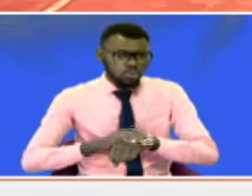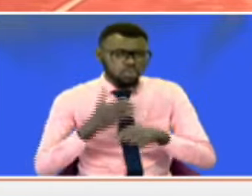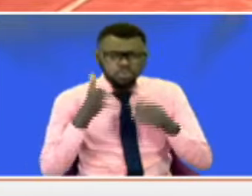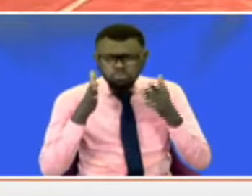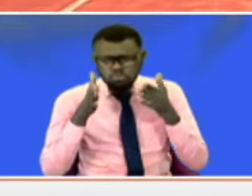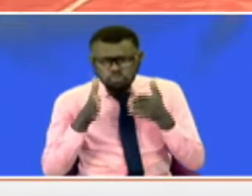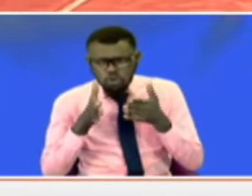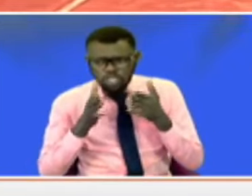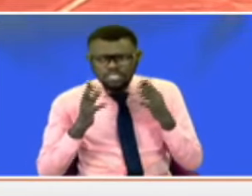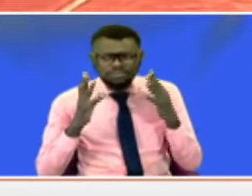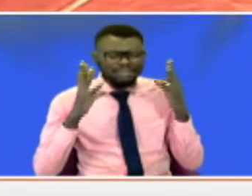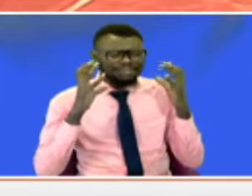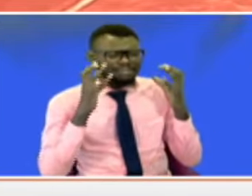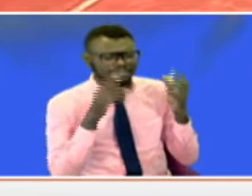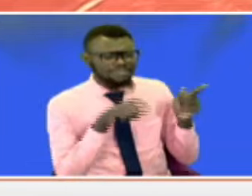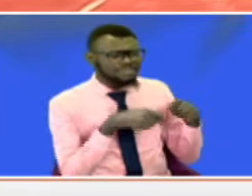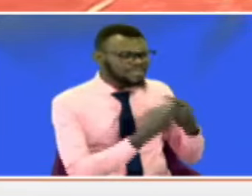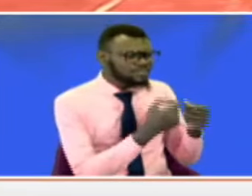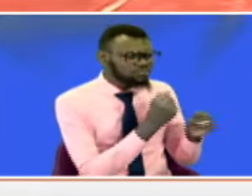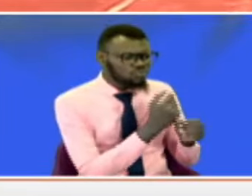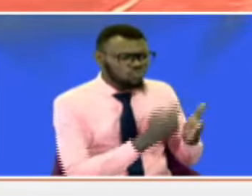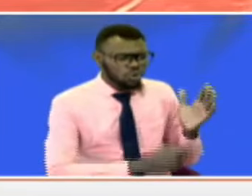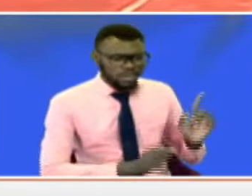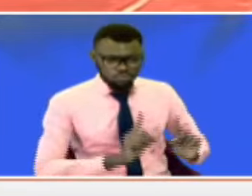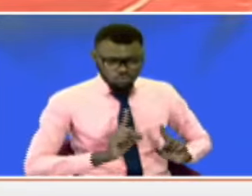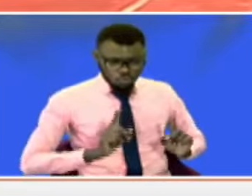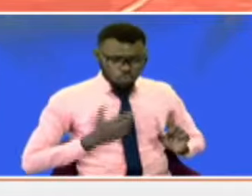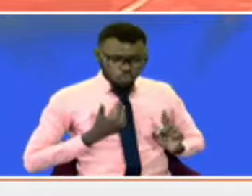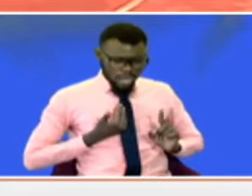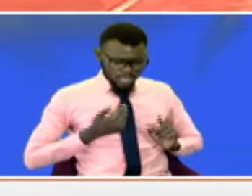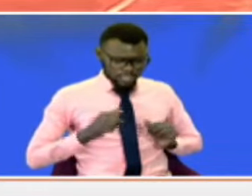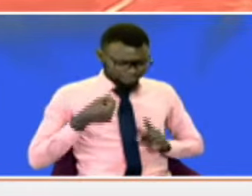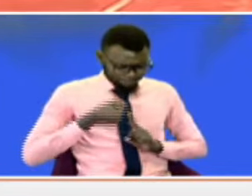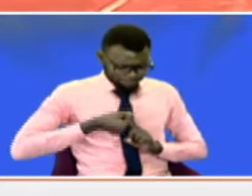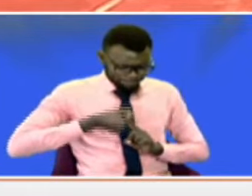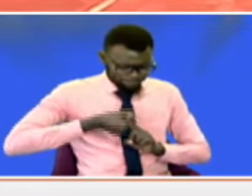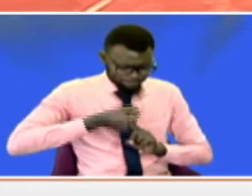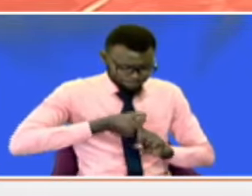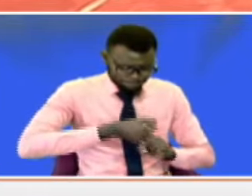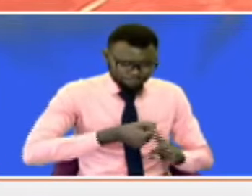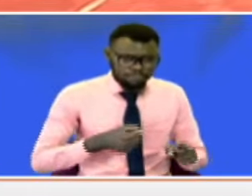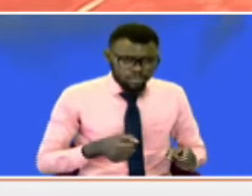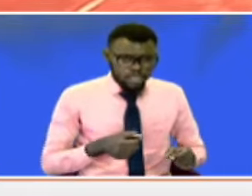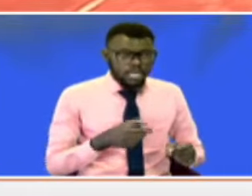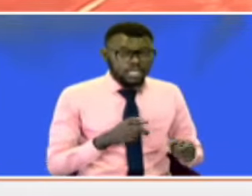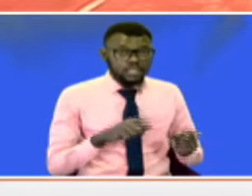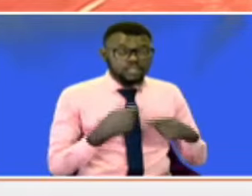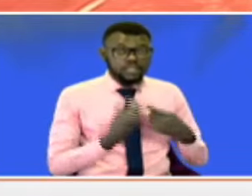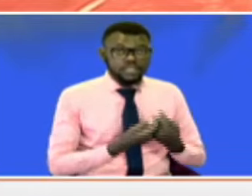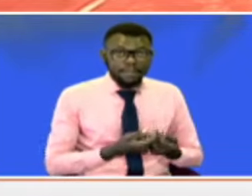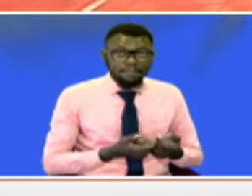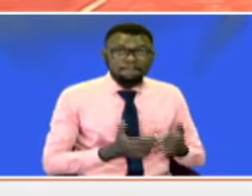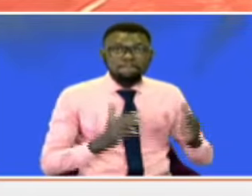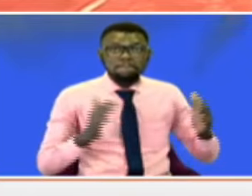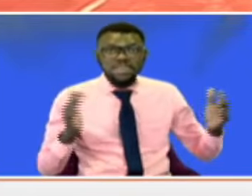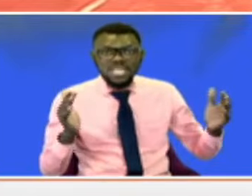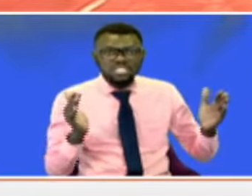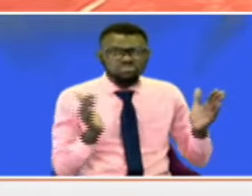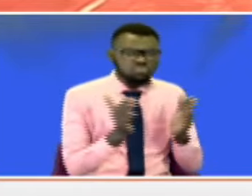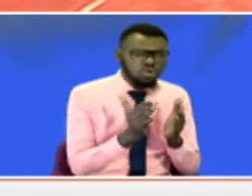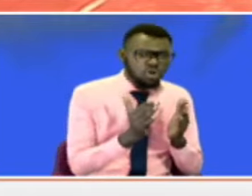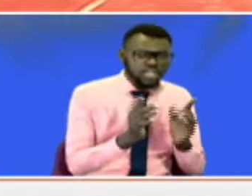just trying to be aggressive and try to hold on my serve. And as we said, no small team or big team. We take each team the same